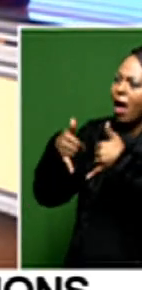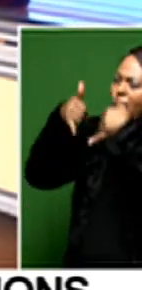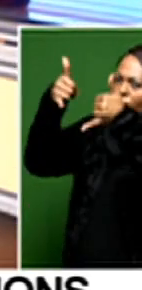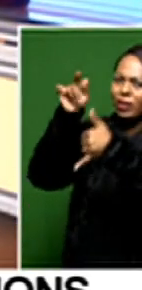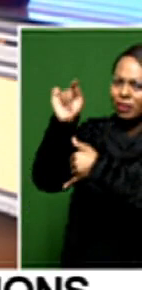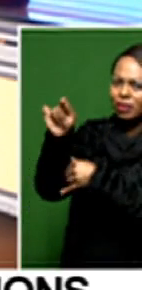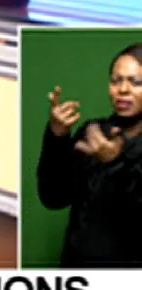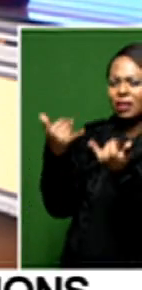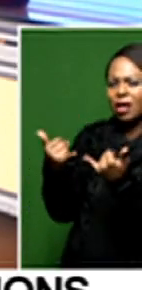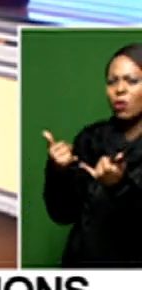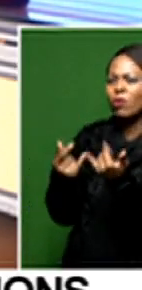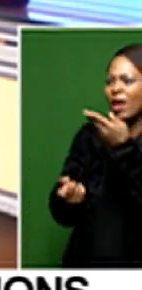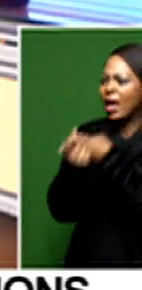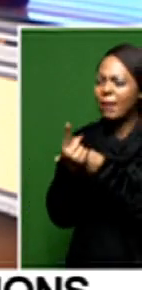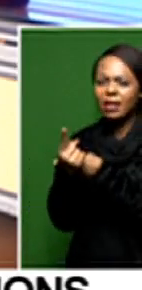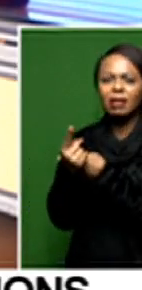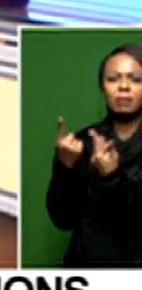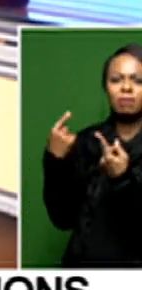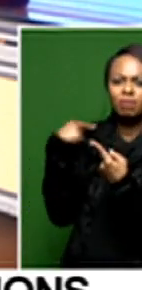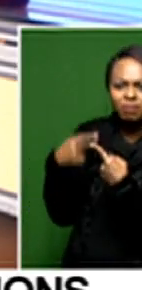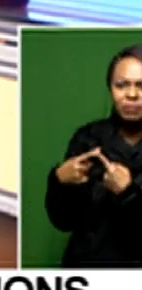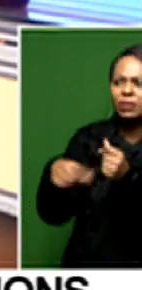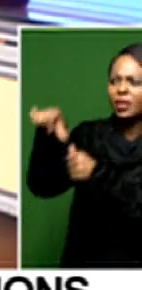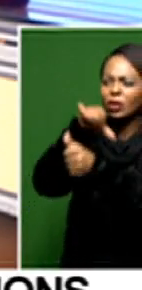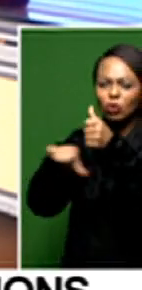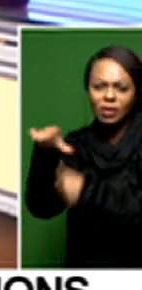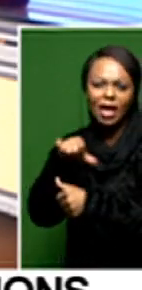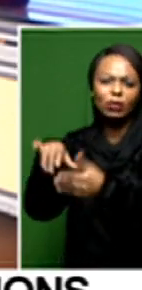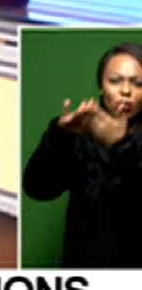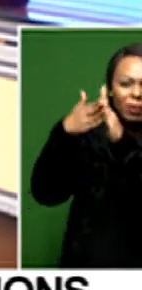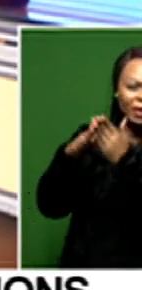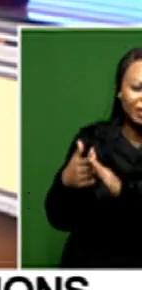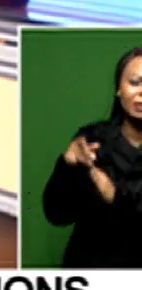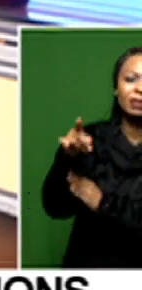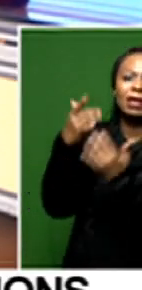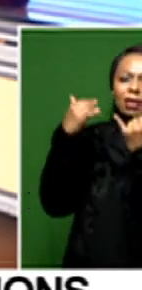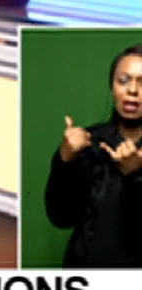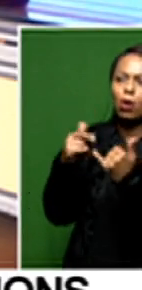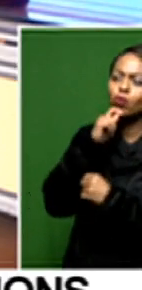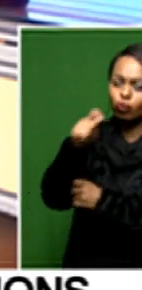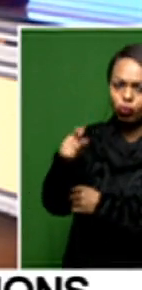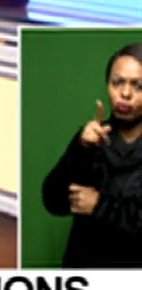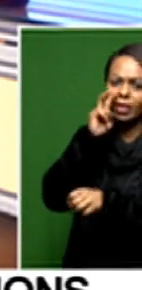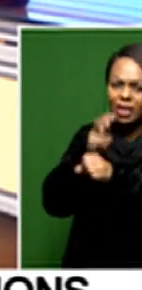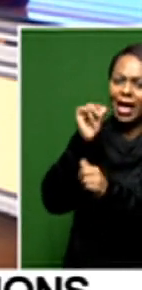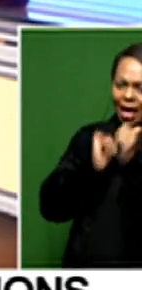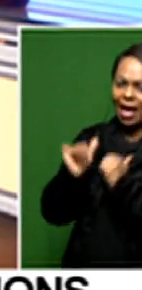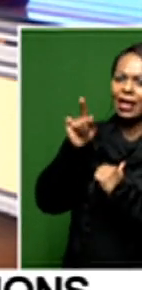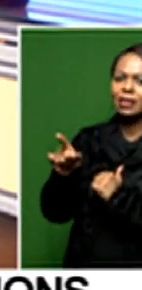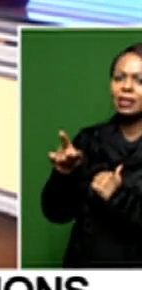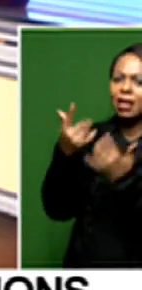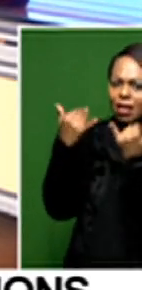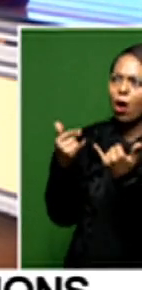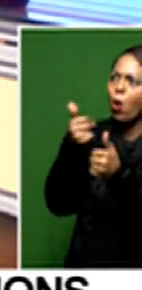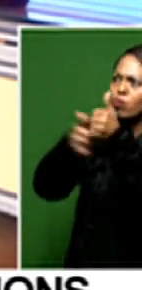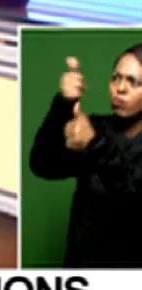it's a reflection of what's happening around us and what's happening in society. And it is a call to action for the powers that be to address those